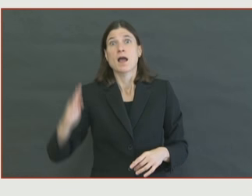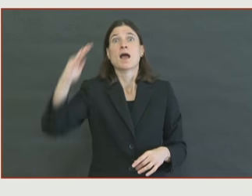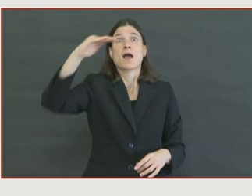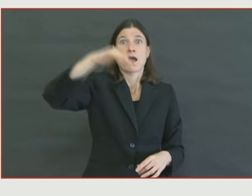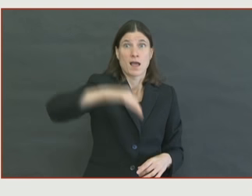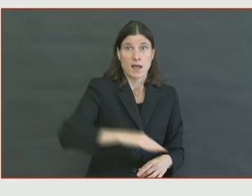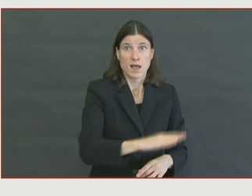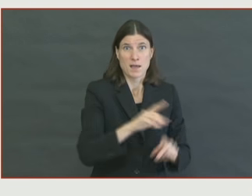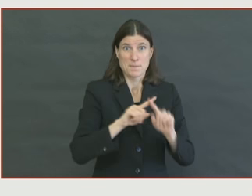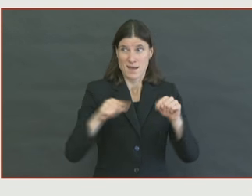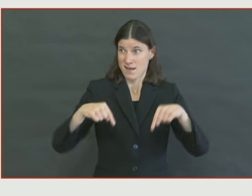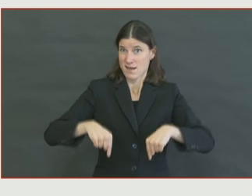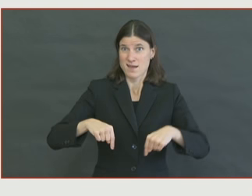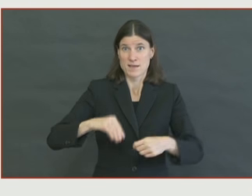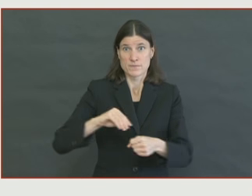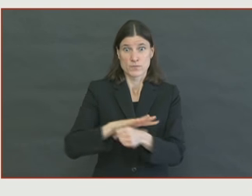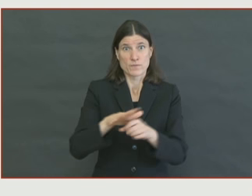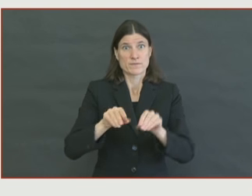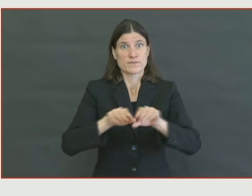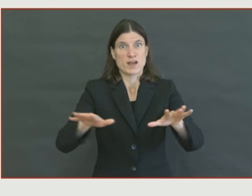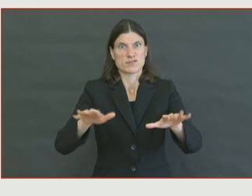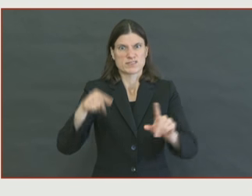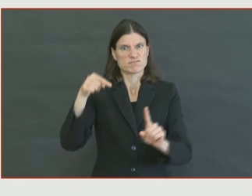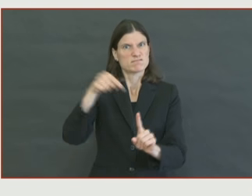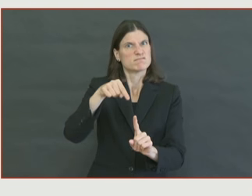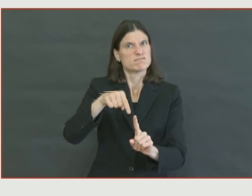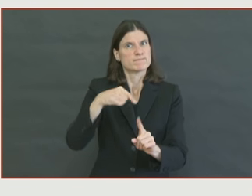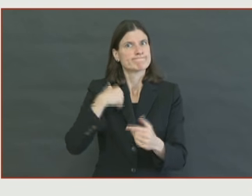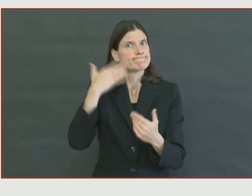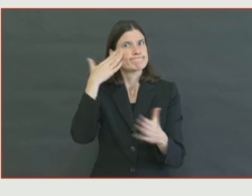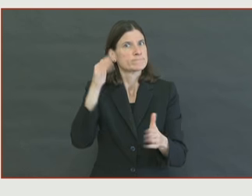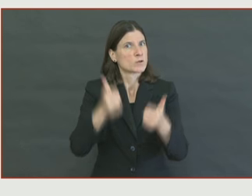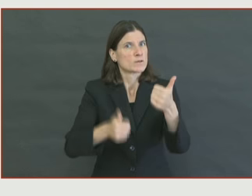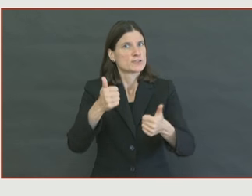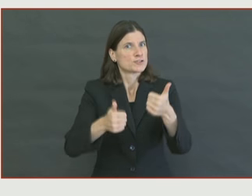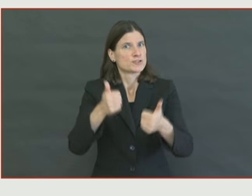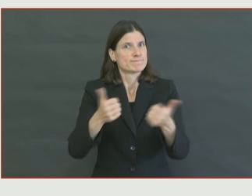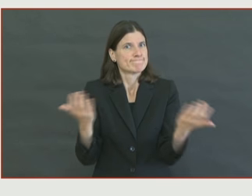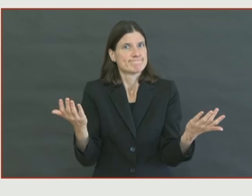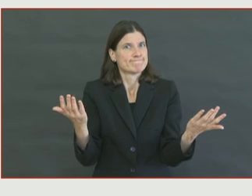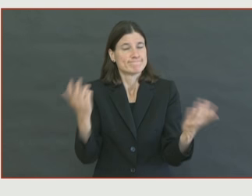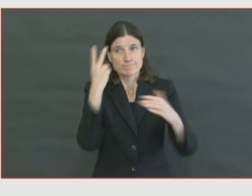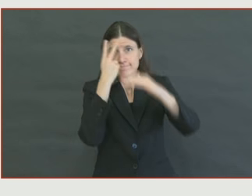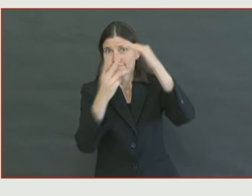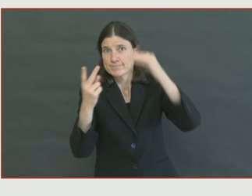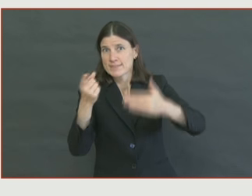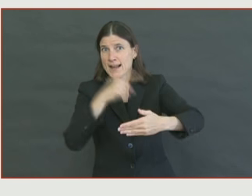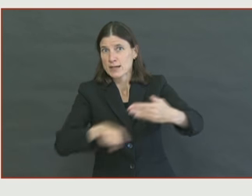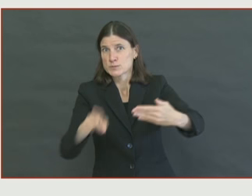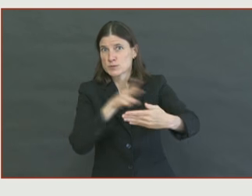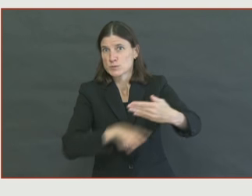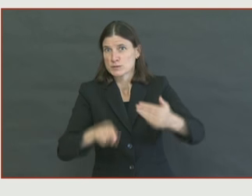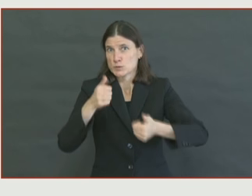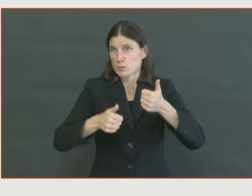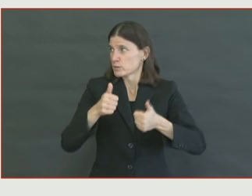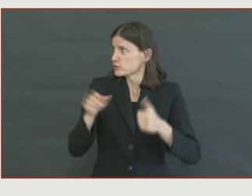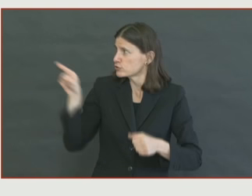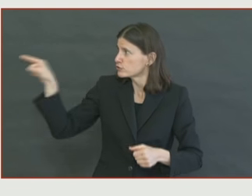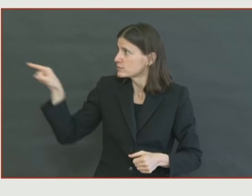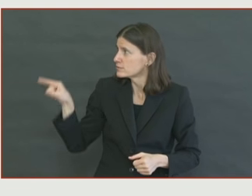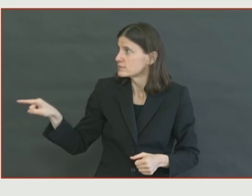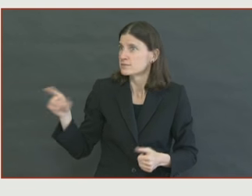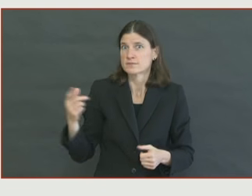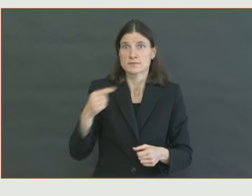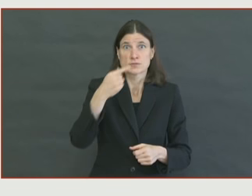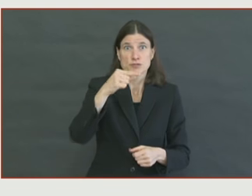a sustained plateau with an eventual decline or more of a traditional bell